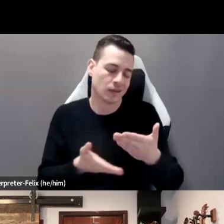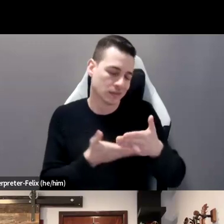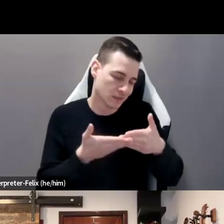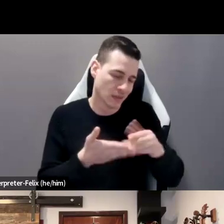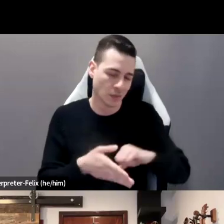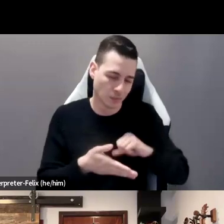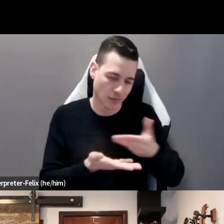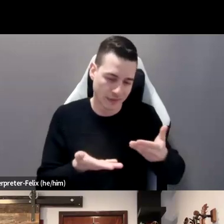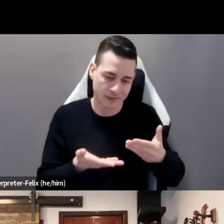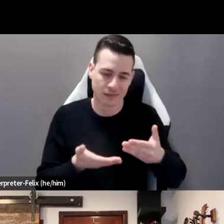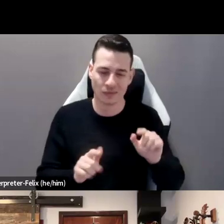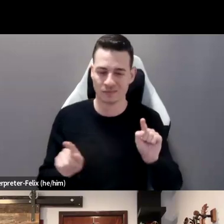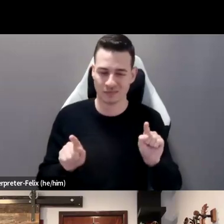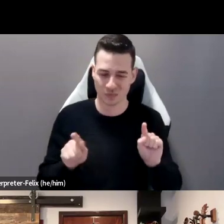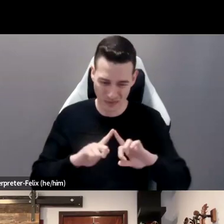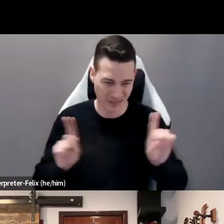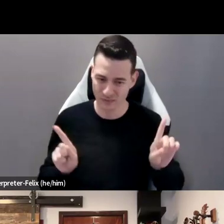accessibility of it.